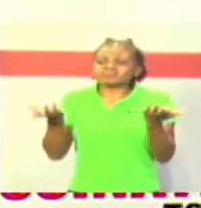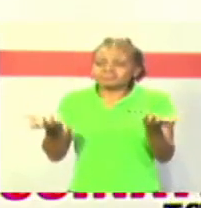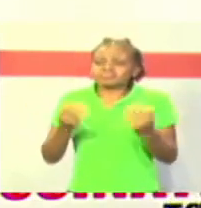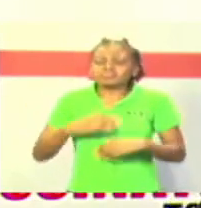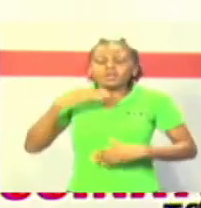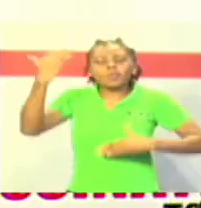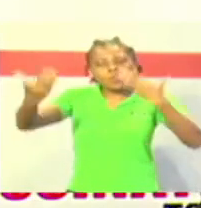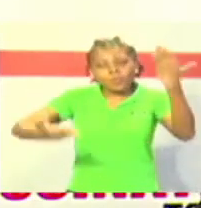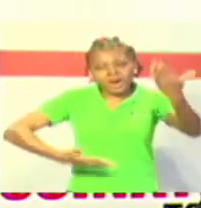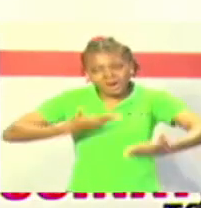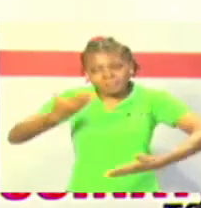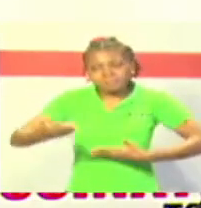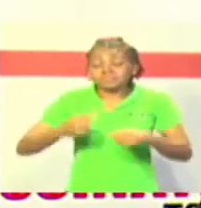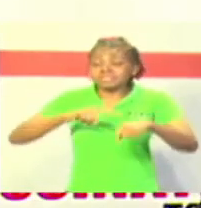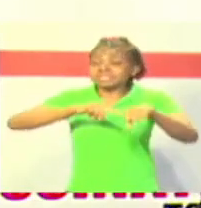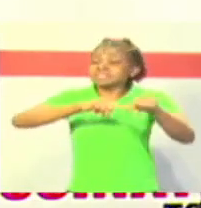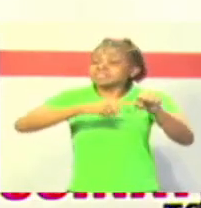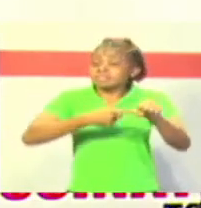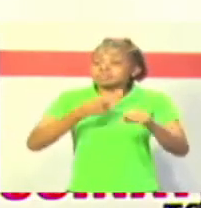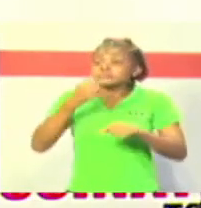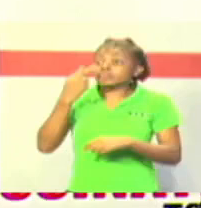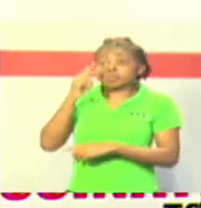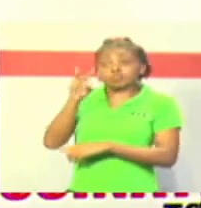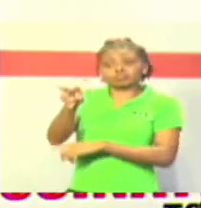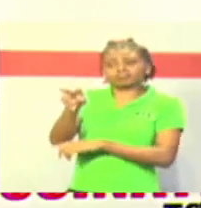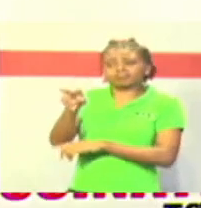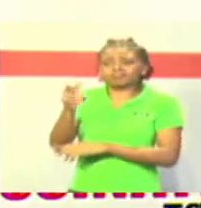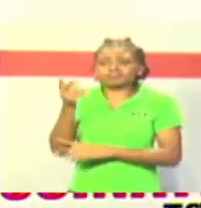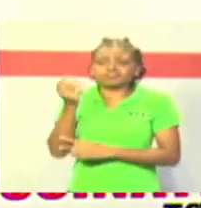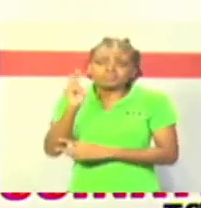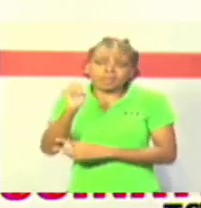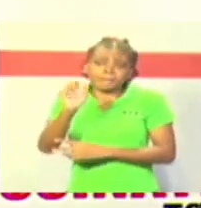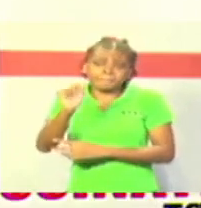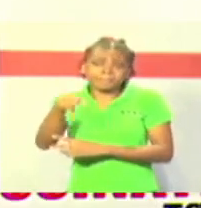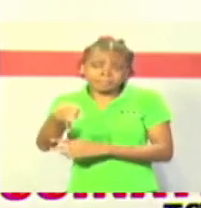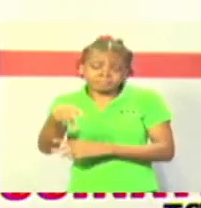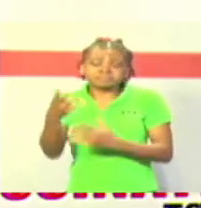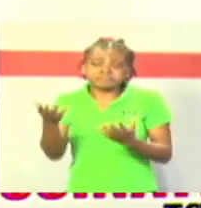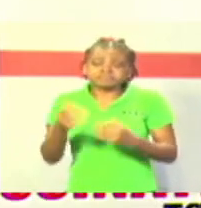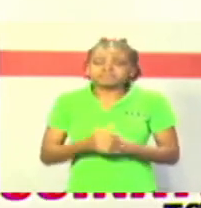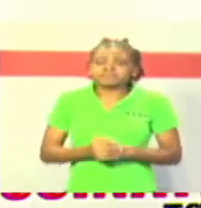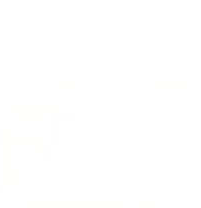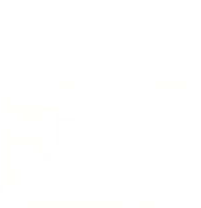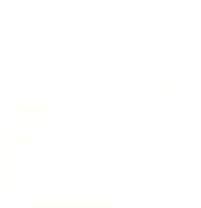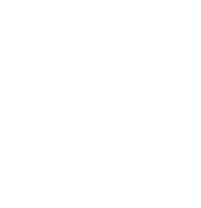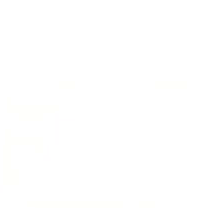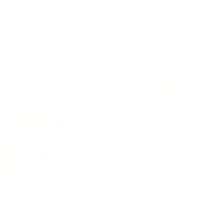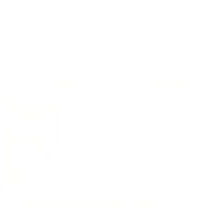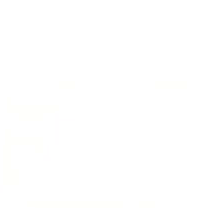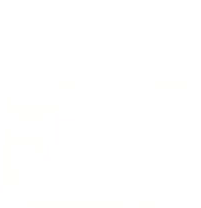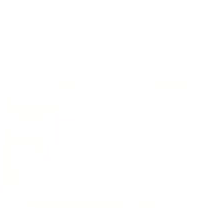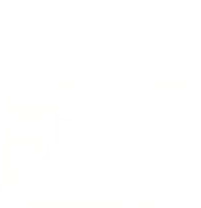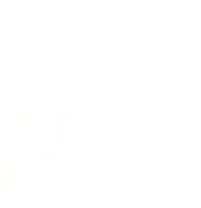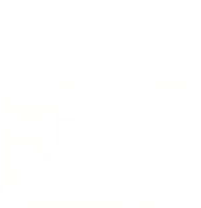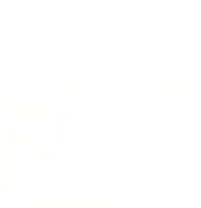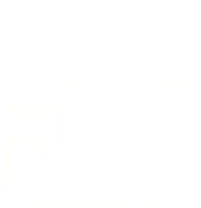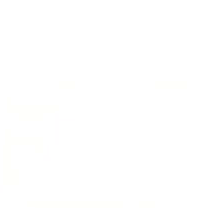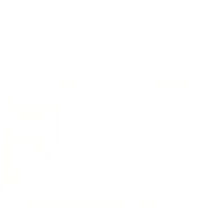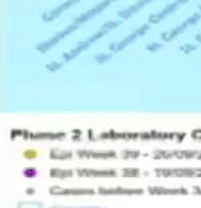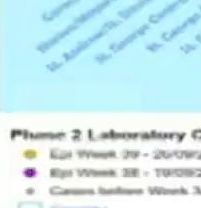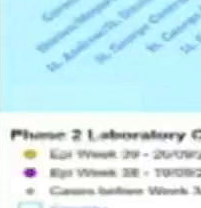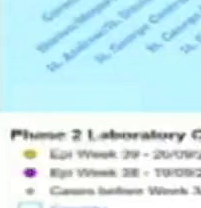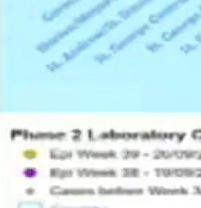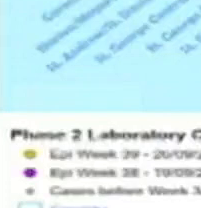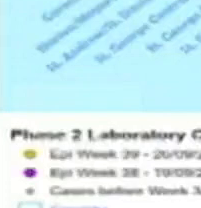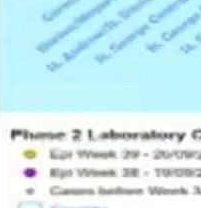our point map, the first of which represents the period epidemiological weeks 38 and 39, with epidemiological